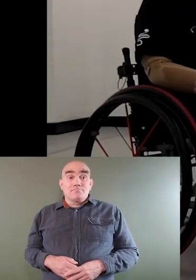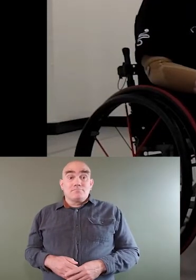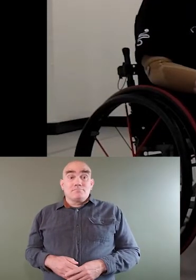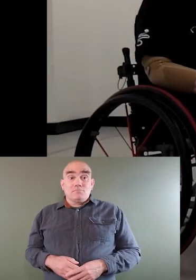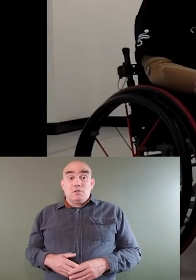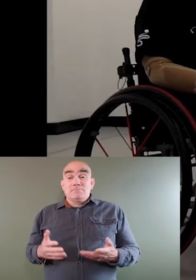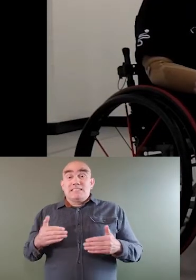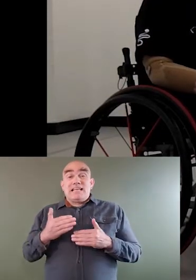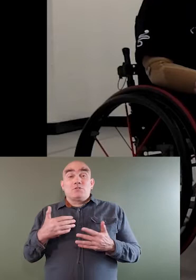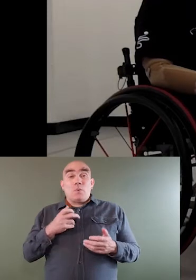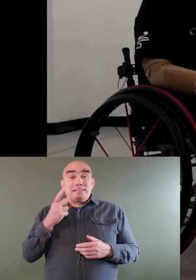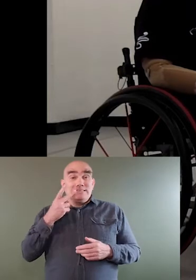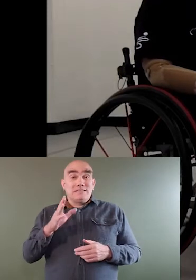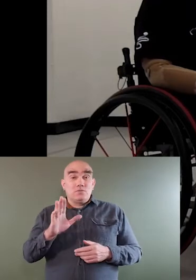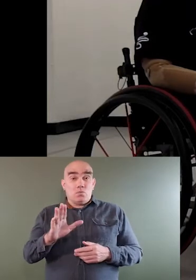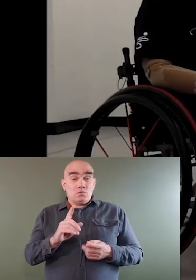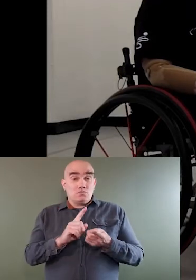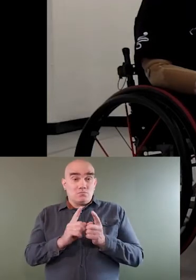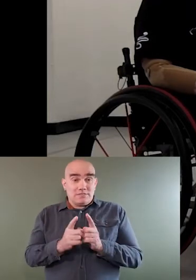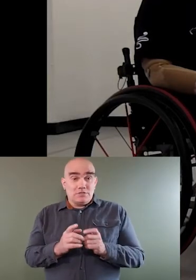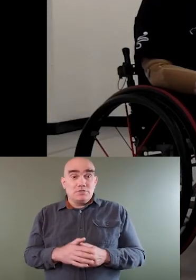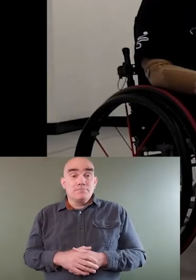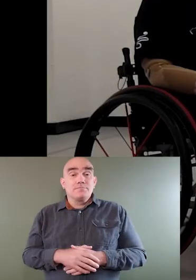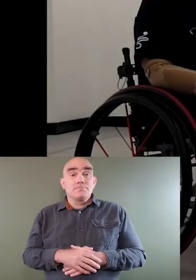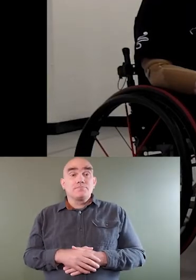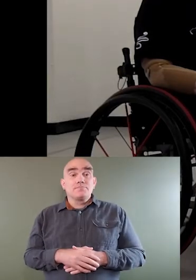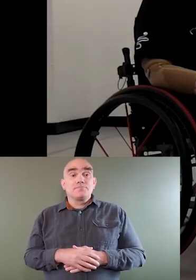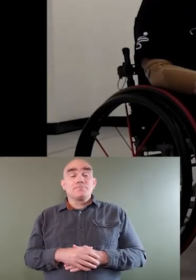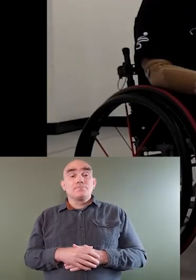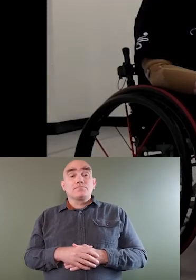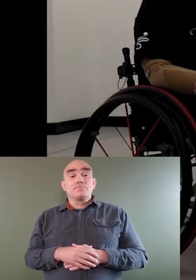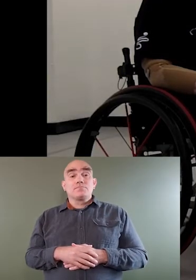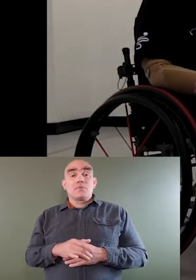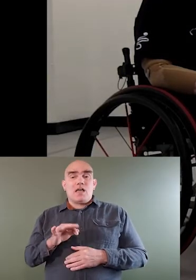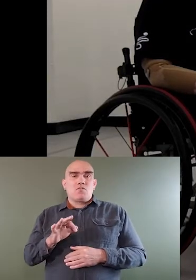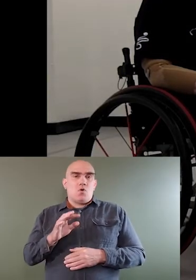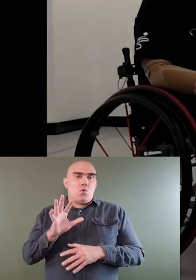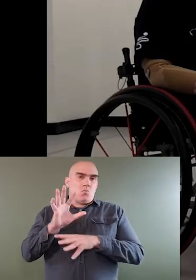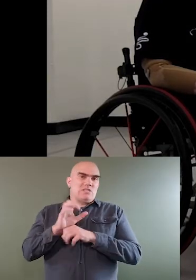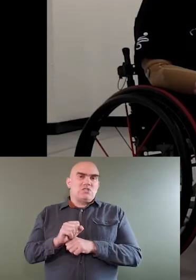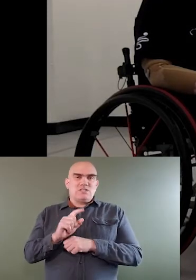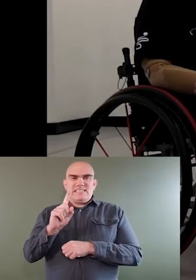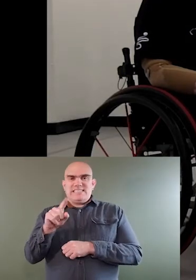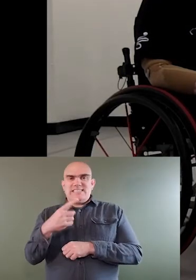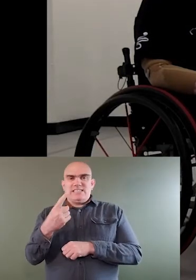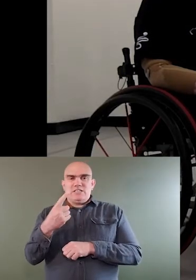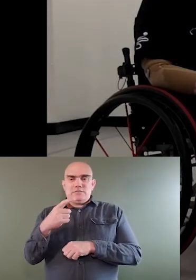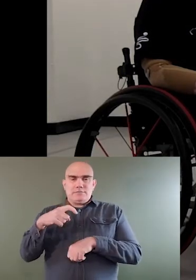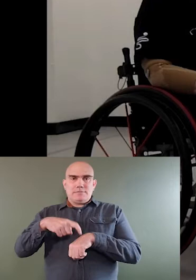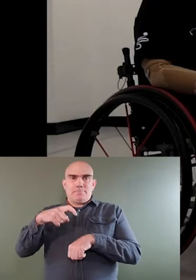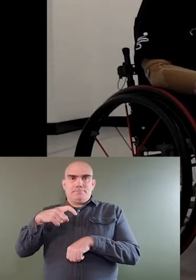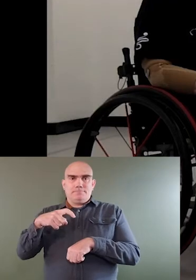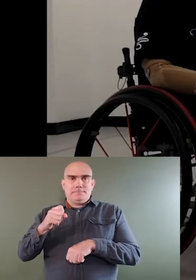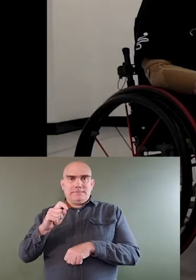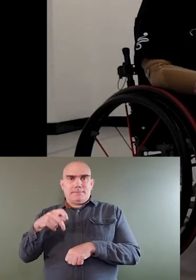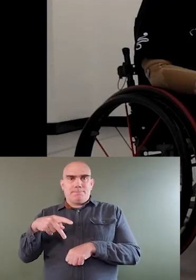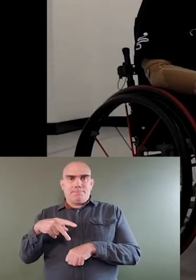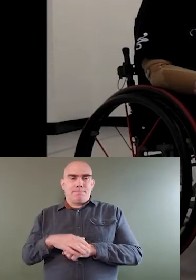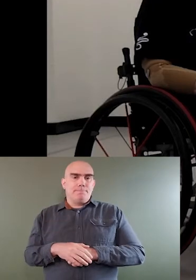All right. Next, I'd like us to do a translation of a traditional single time